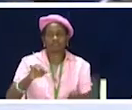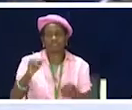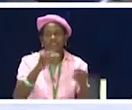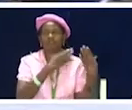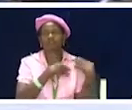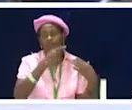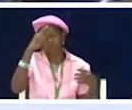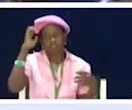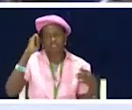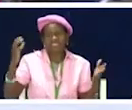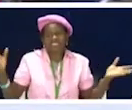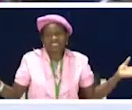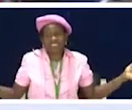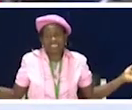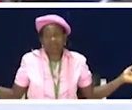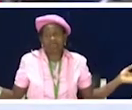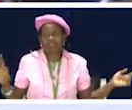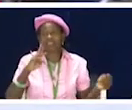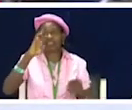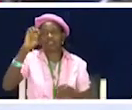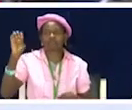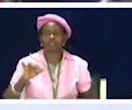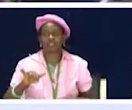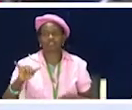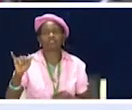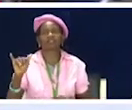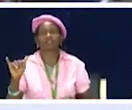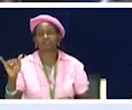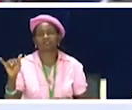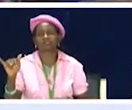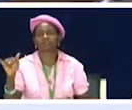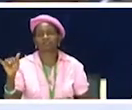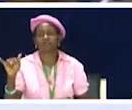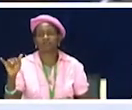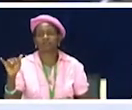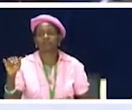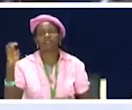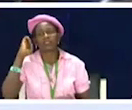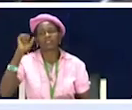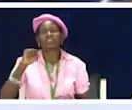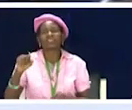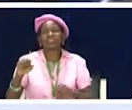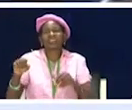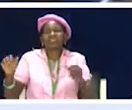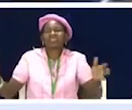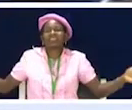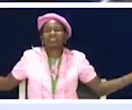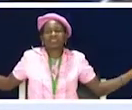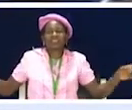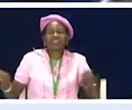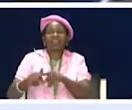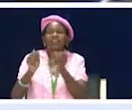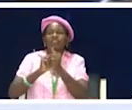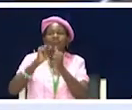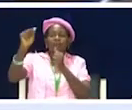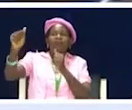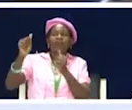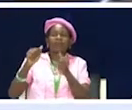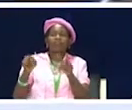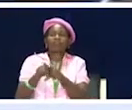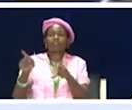Because his arms are everlasting. He can reach as far as your